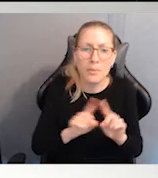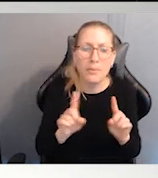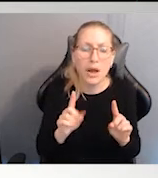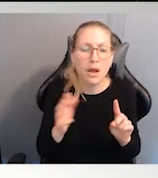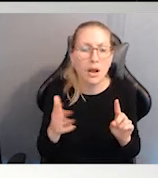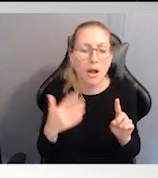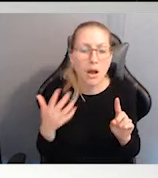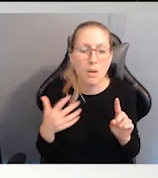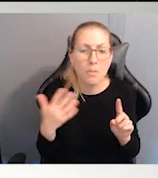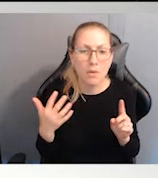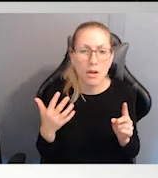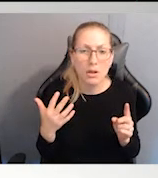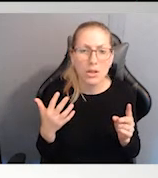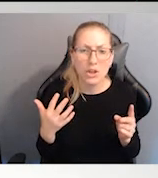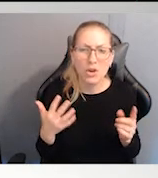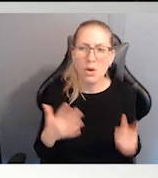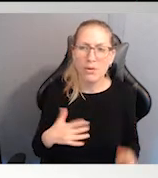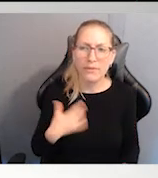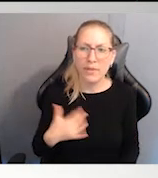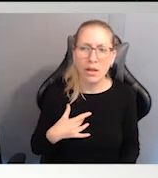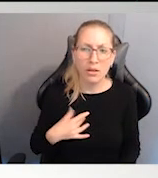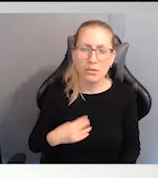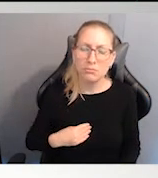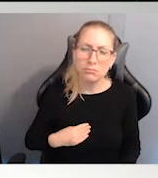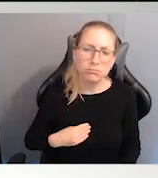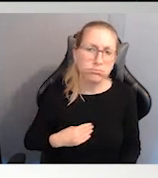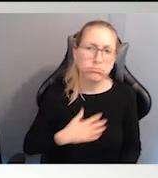I just get that sense of inspiration.